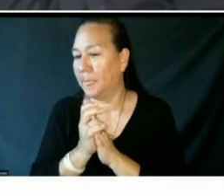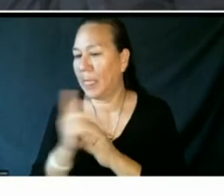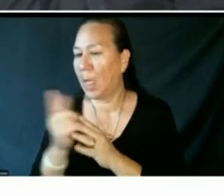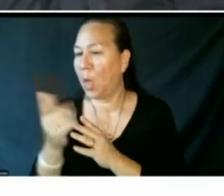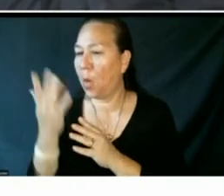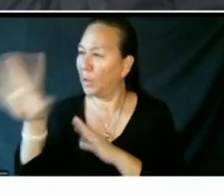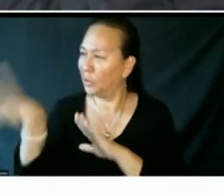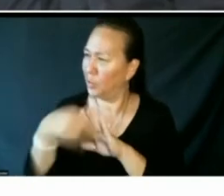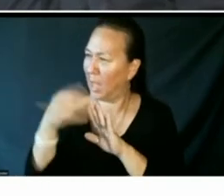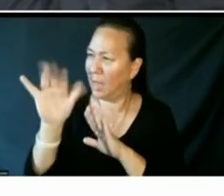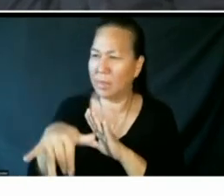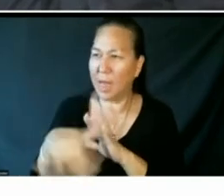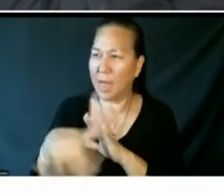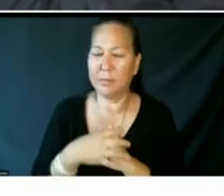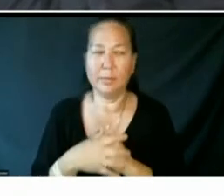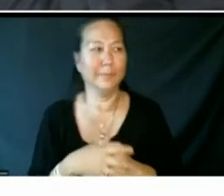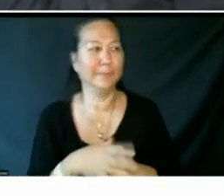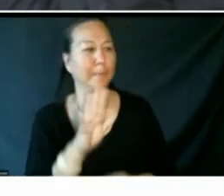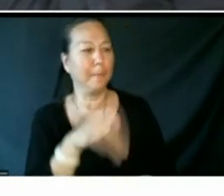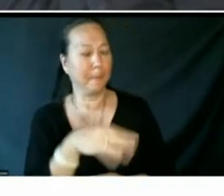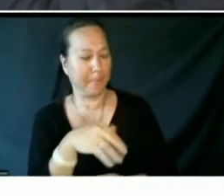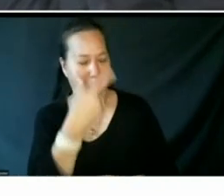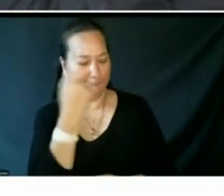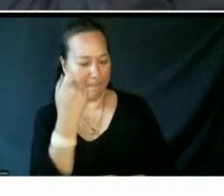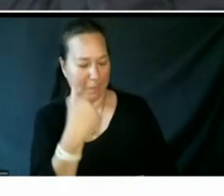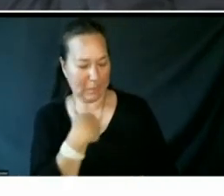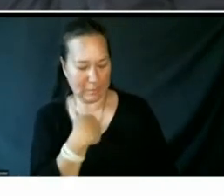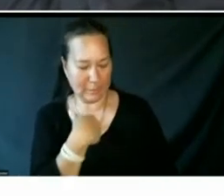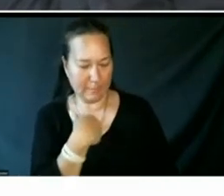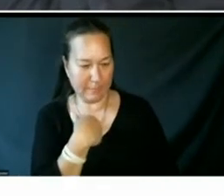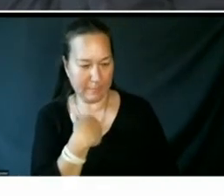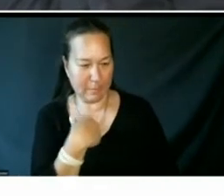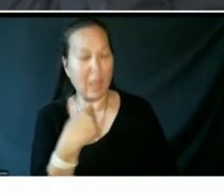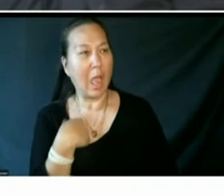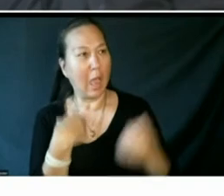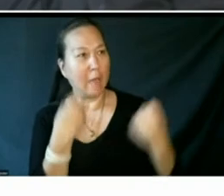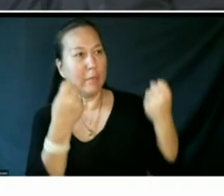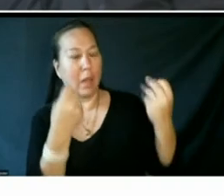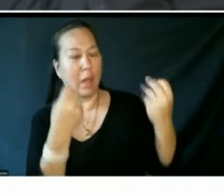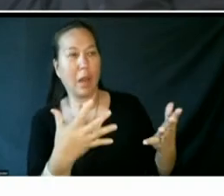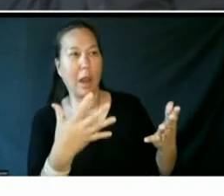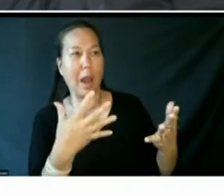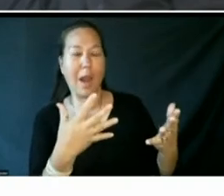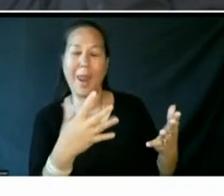Mr. Chairman, Representative Schiff, because I have a lot of admiration for Ronald Reagan.